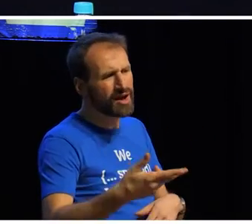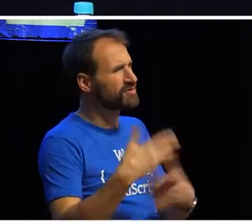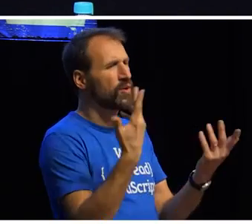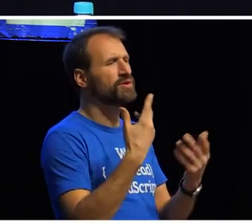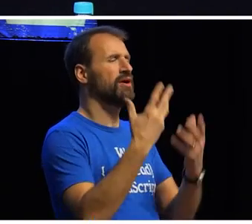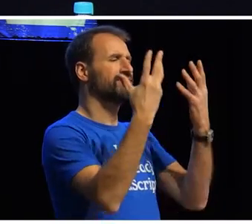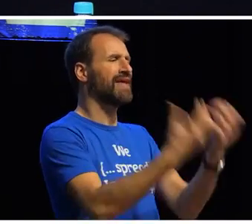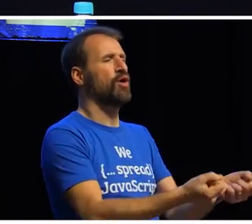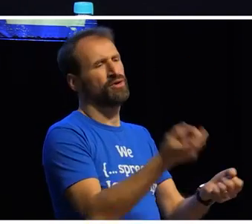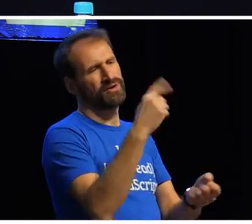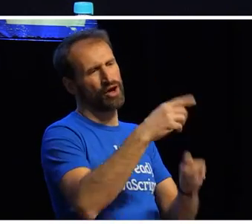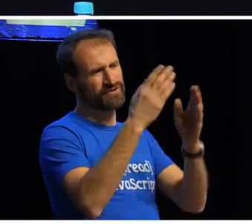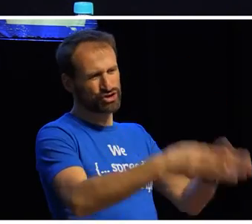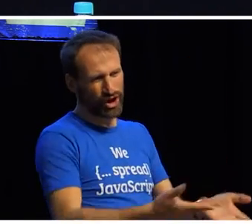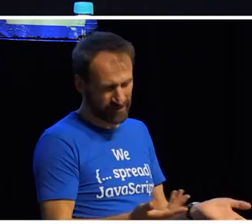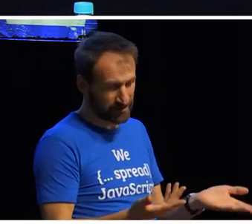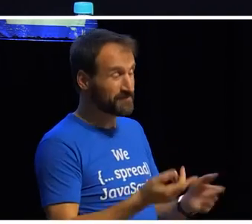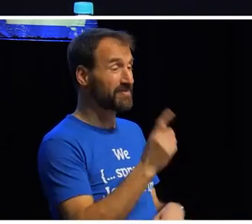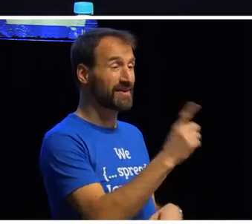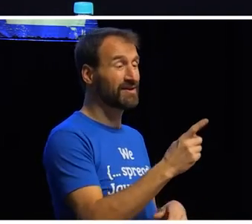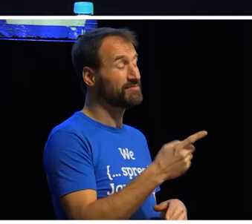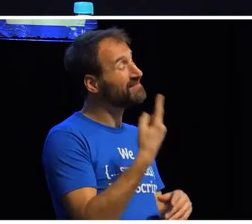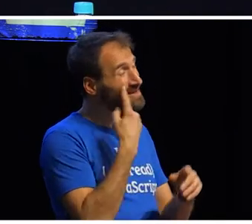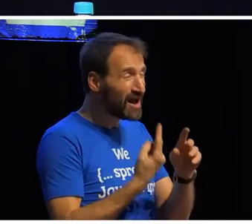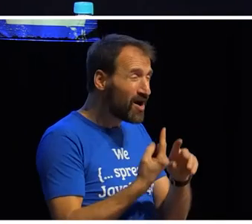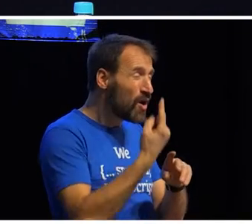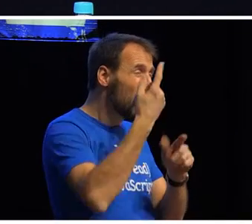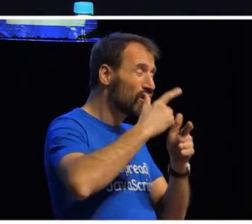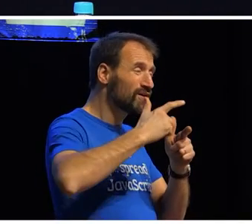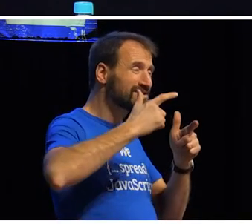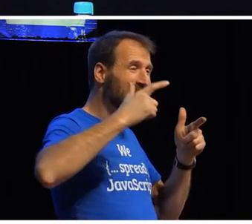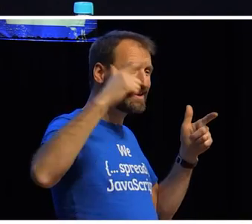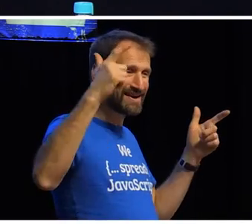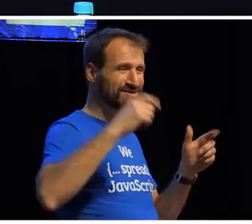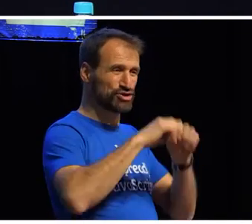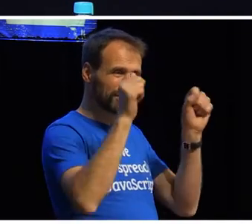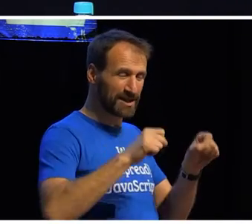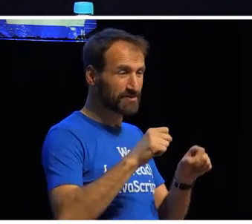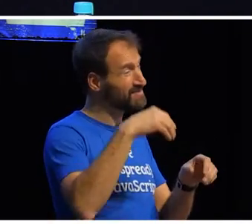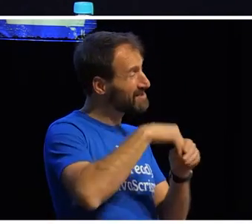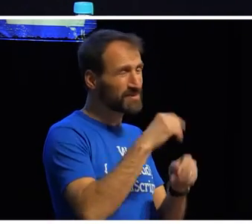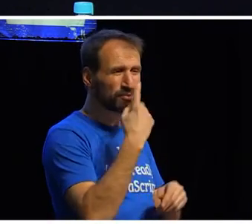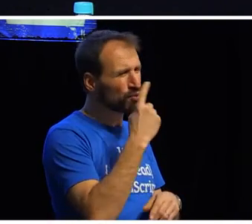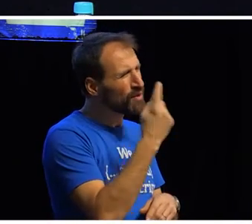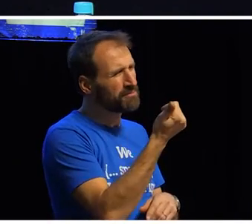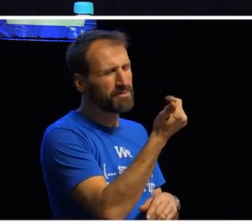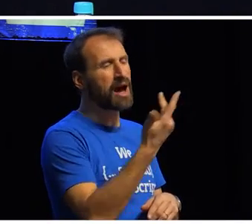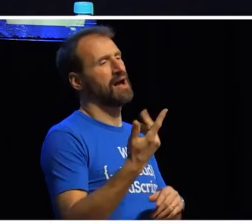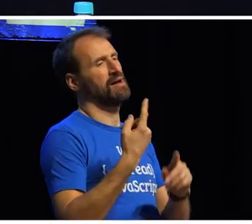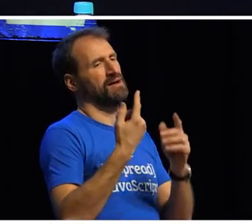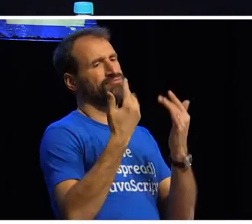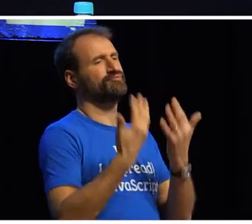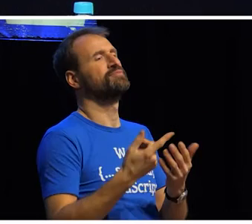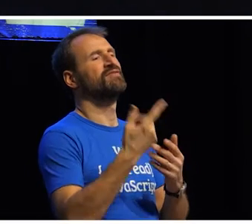because JavaScript is naturally scalable even high scale production systems have a very relatively small number of threads so it can quickly lead to a denial of service